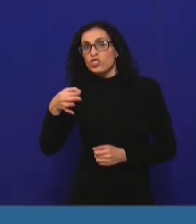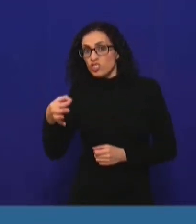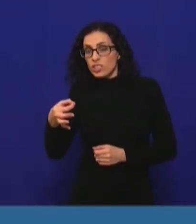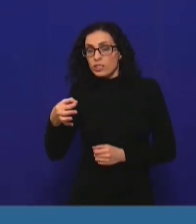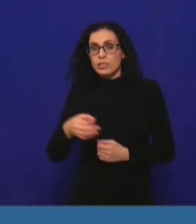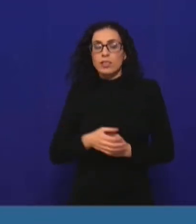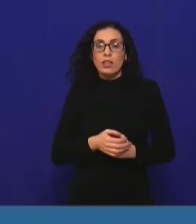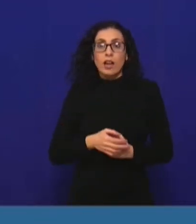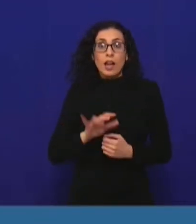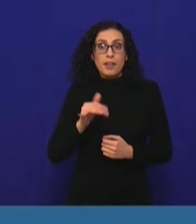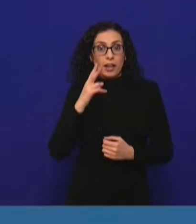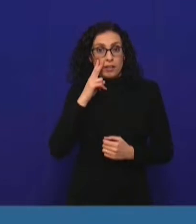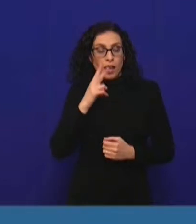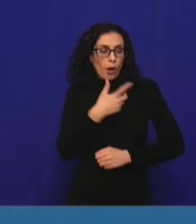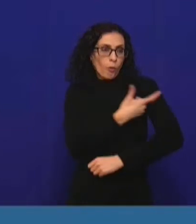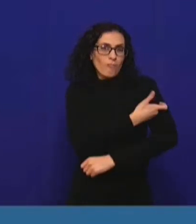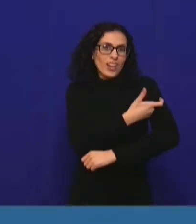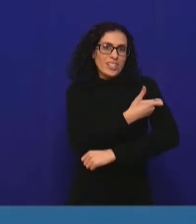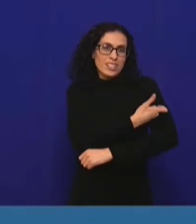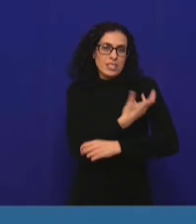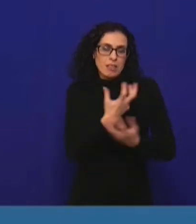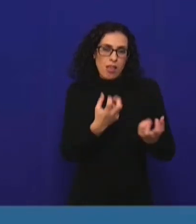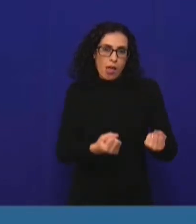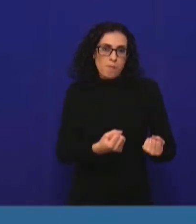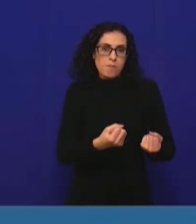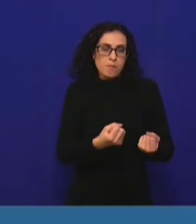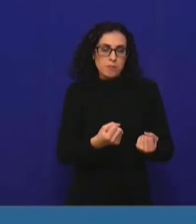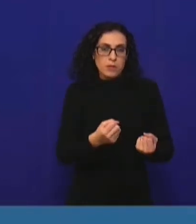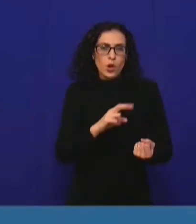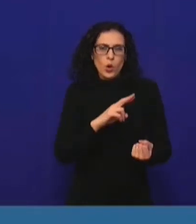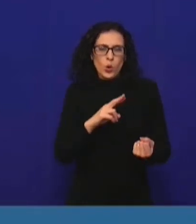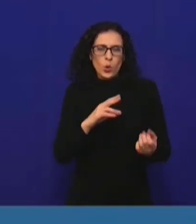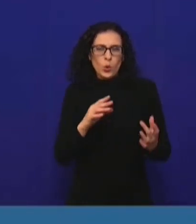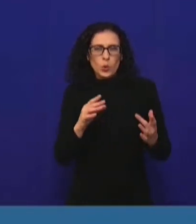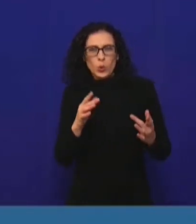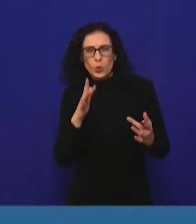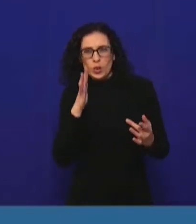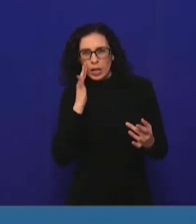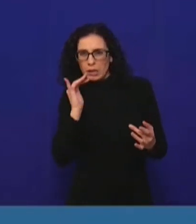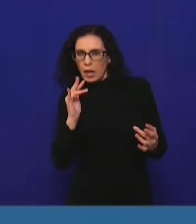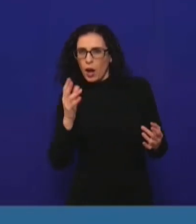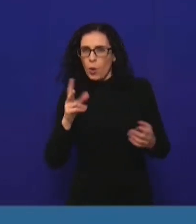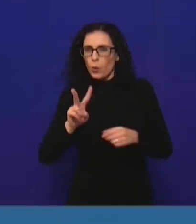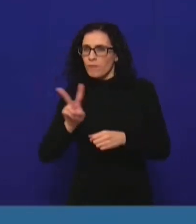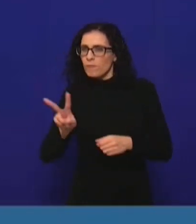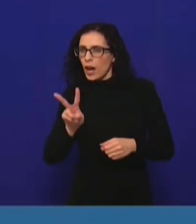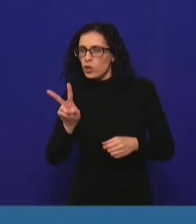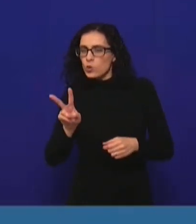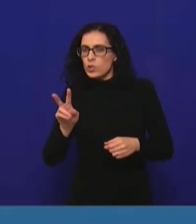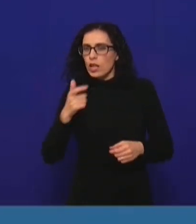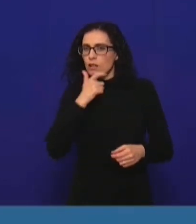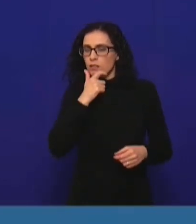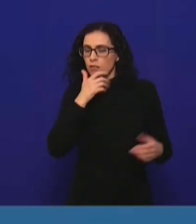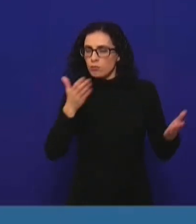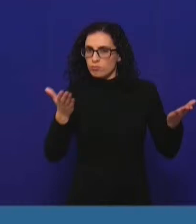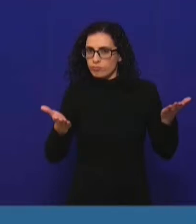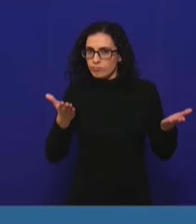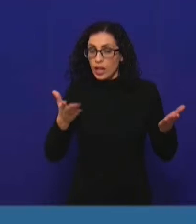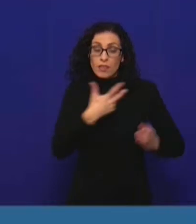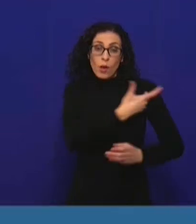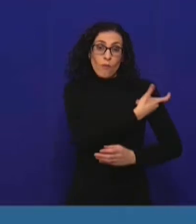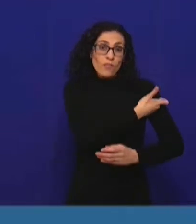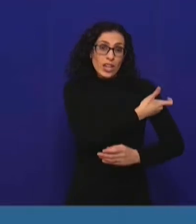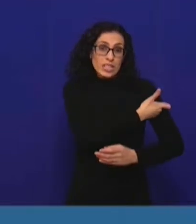inħarsu lejn il-vaccines li għandna u relatat mal-UK ukoll variant, din naraw li dawn huma vaccines li dejjem